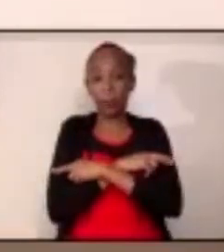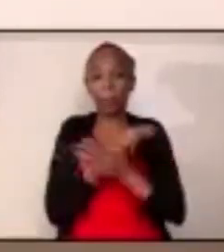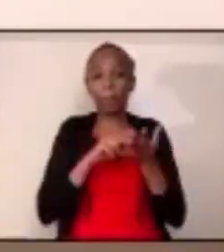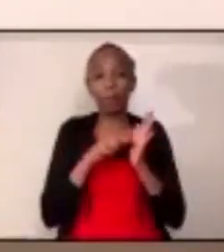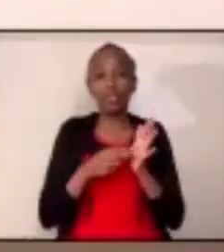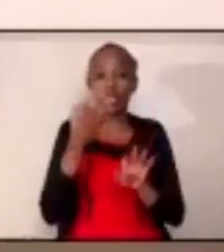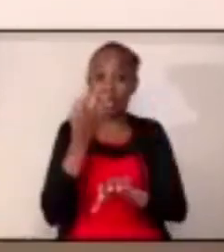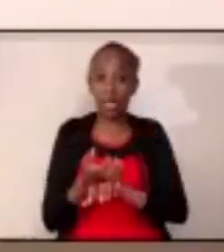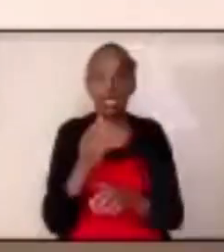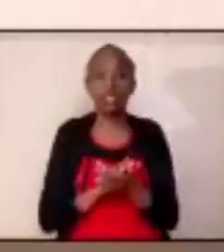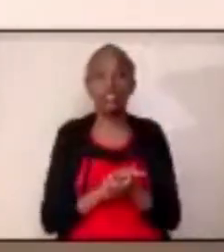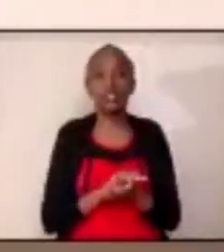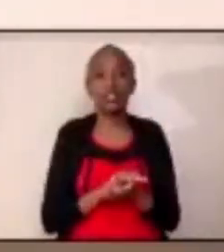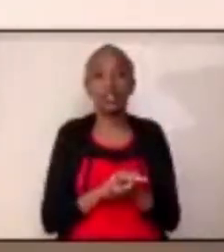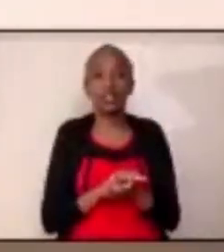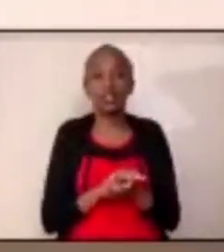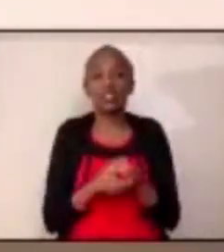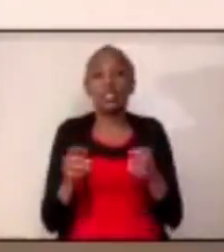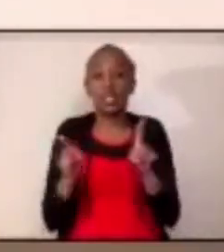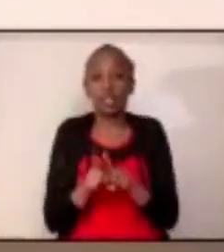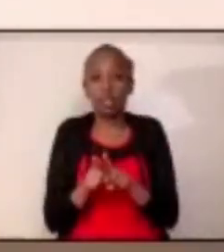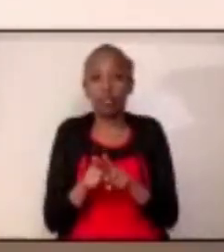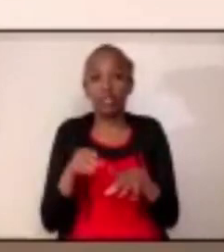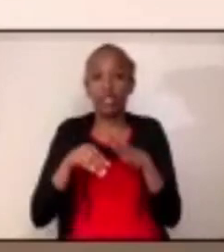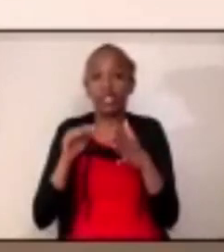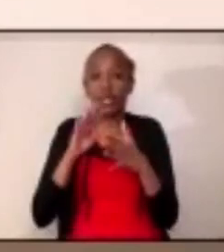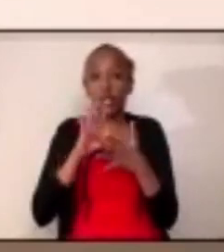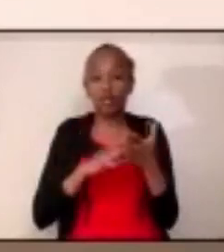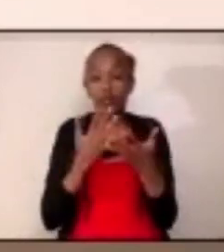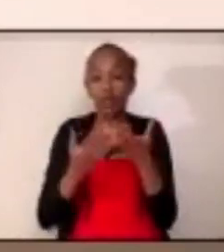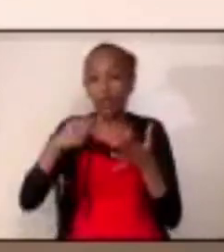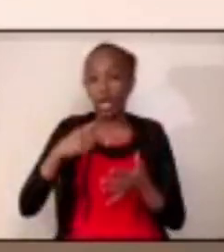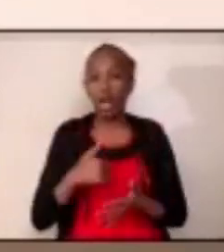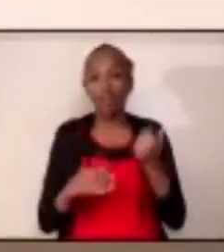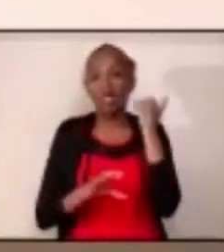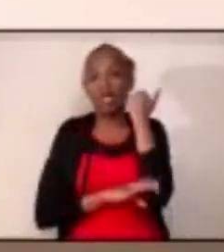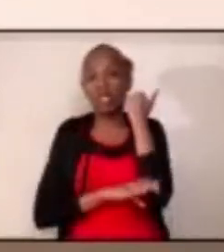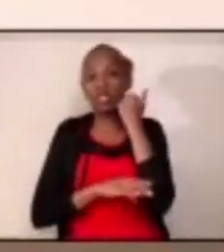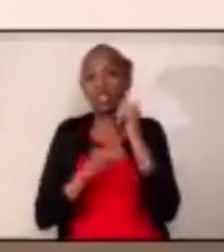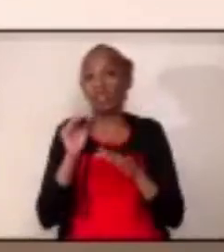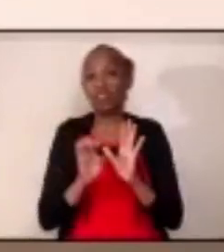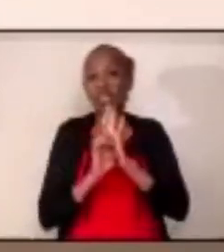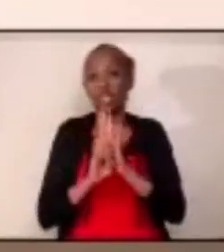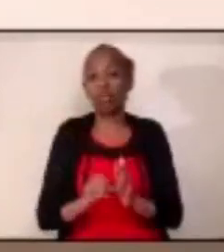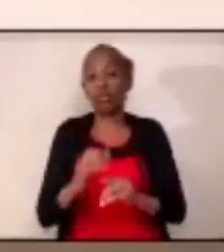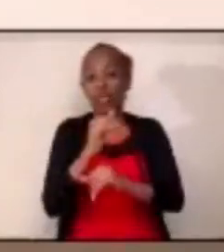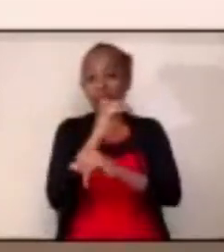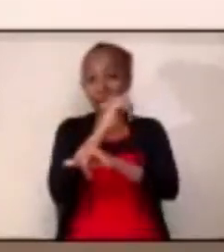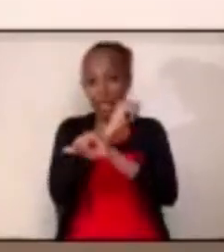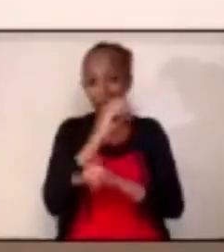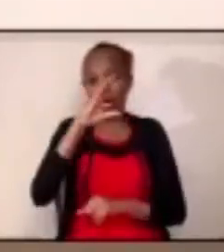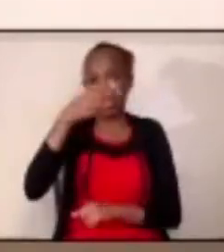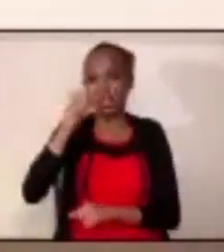very difficult. Still, within the common framework, we've got countries like Zambia, Chad,